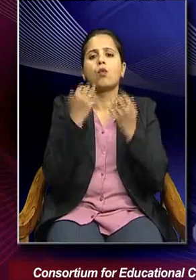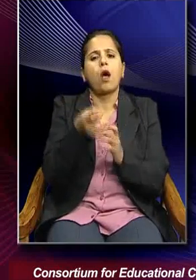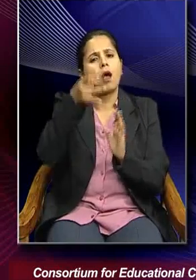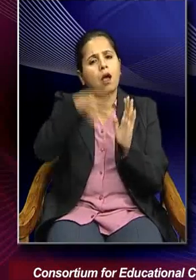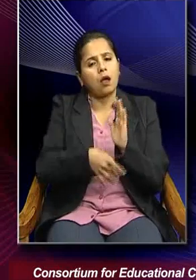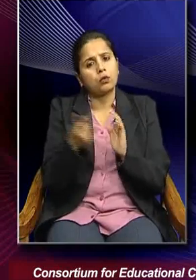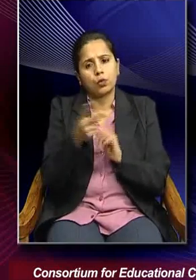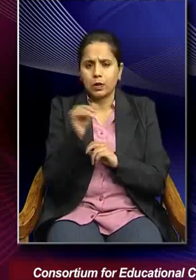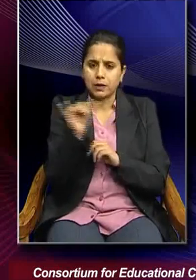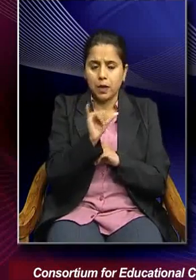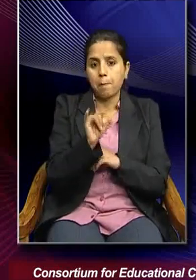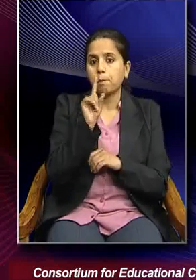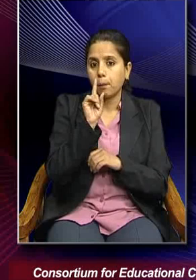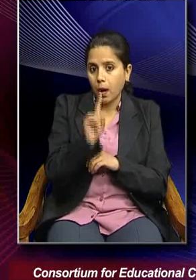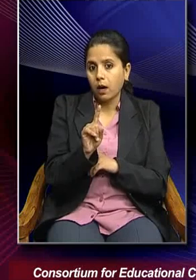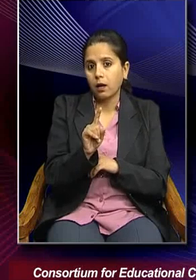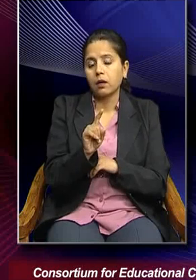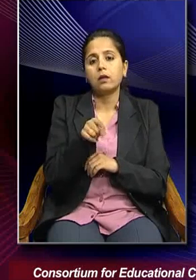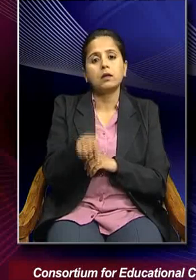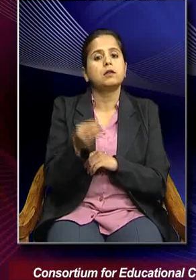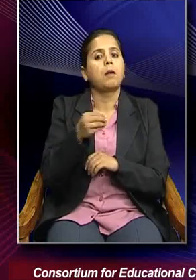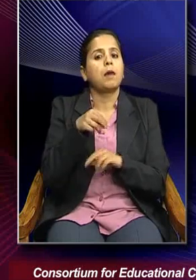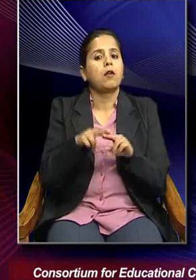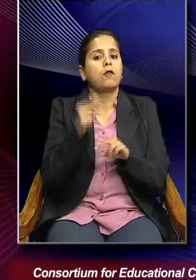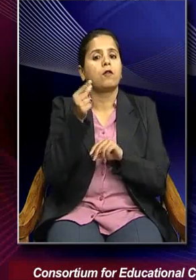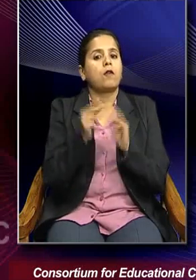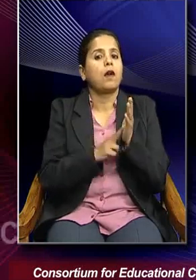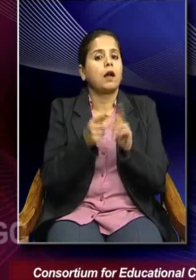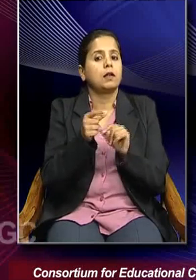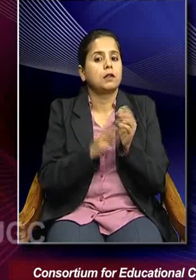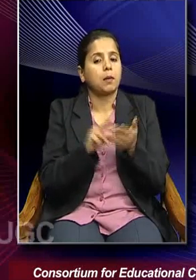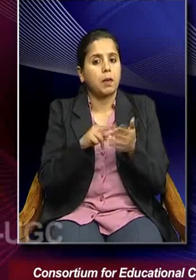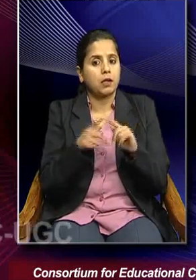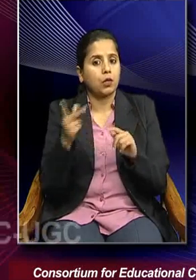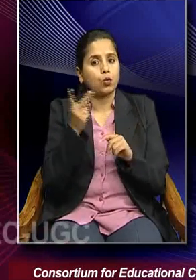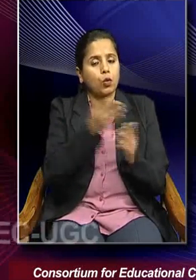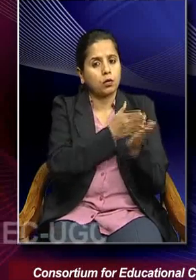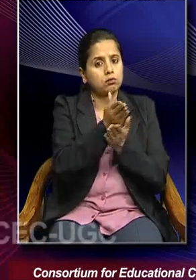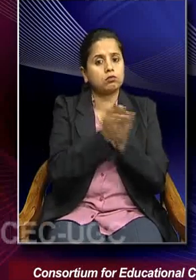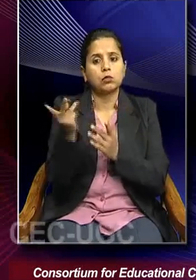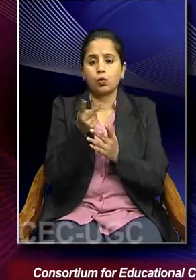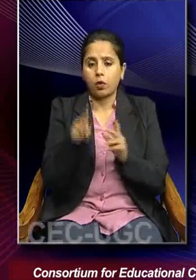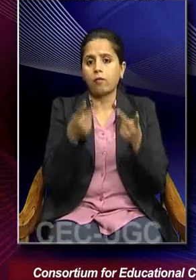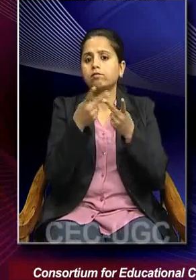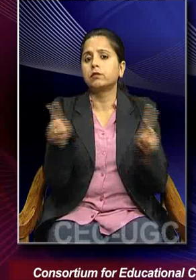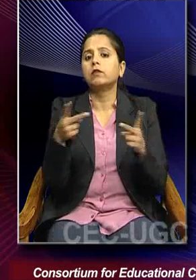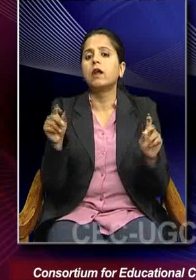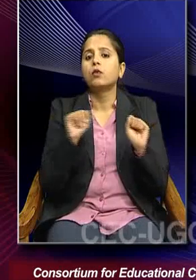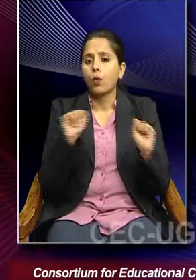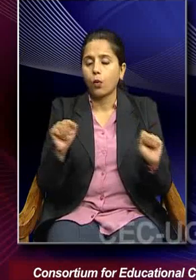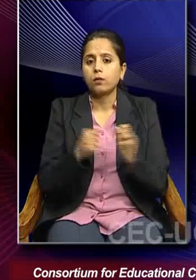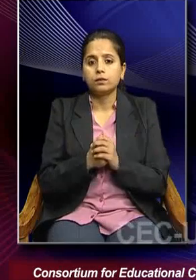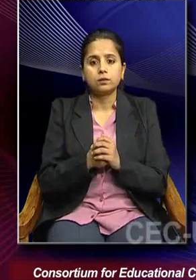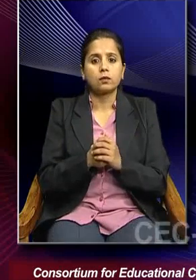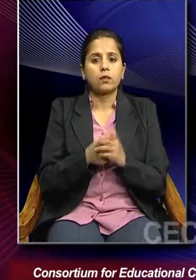same, however, there are fundamental differences between these two disciplines.